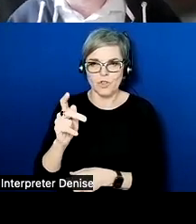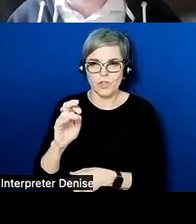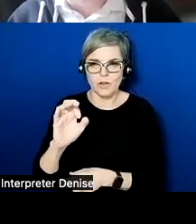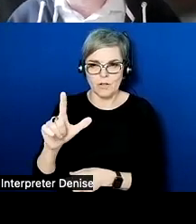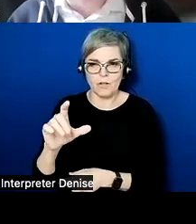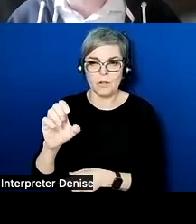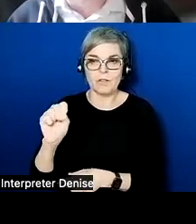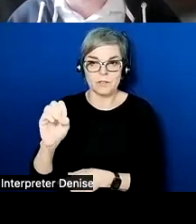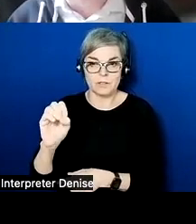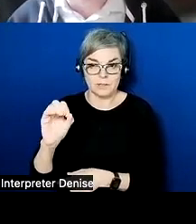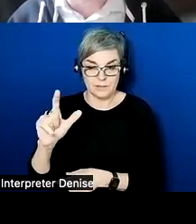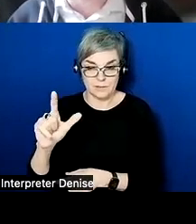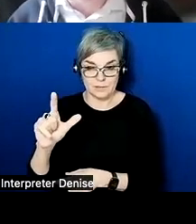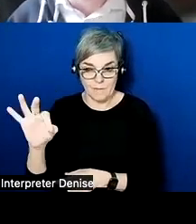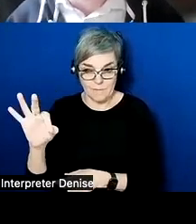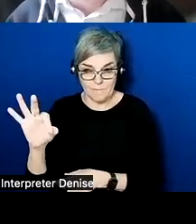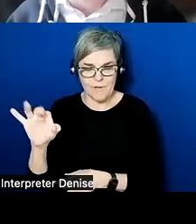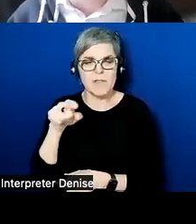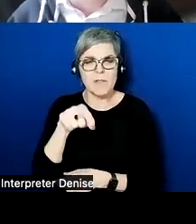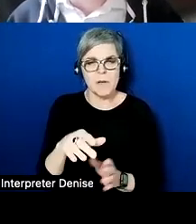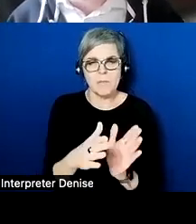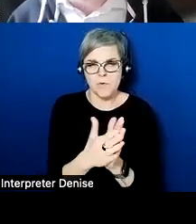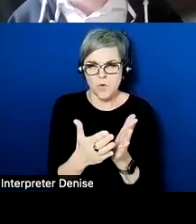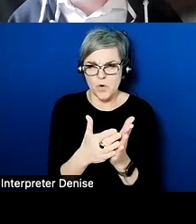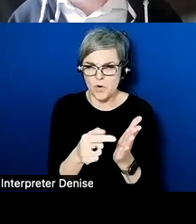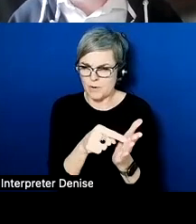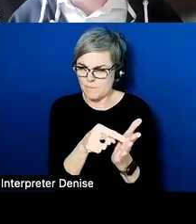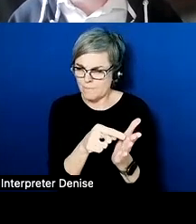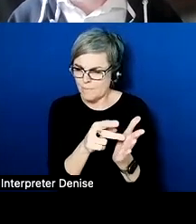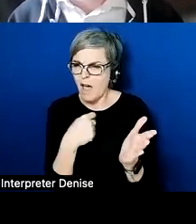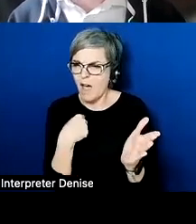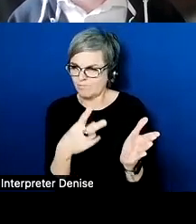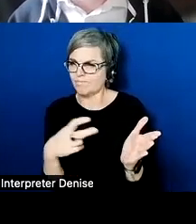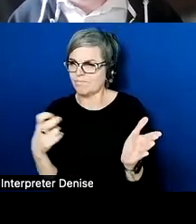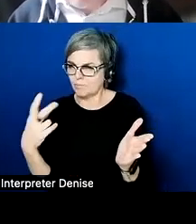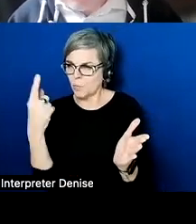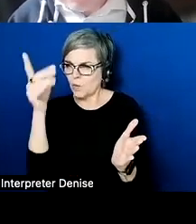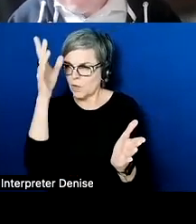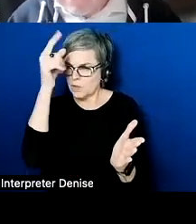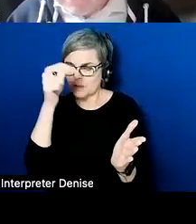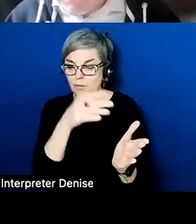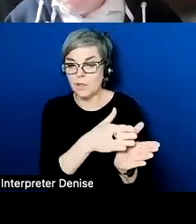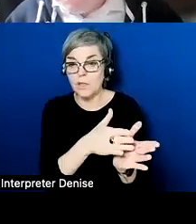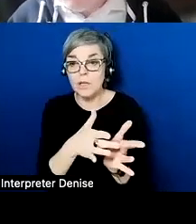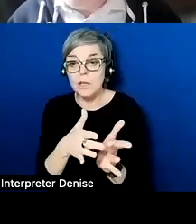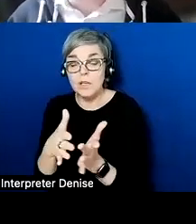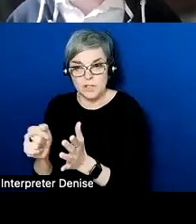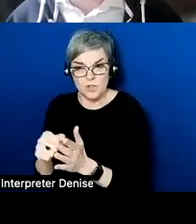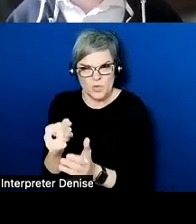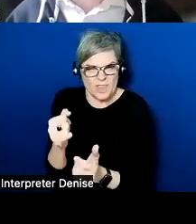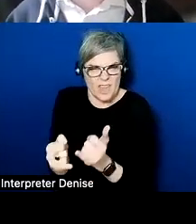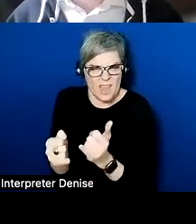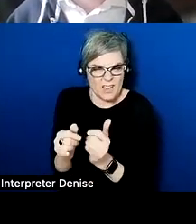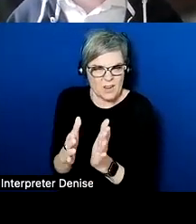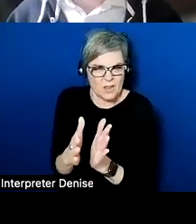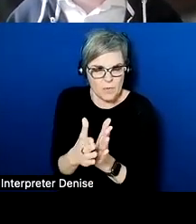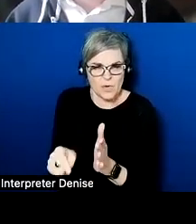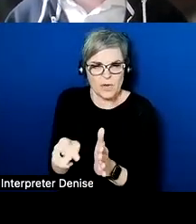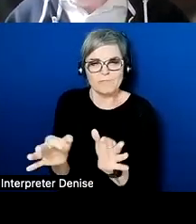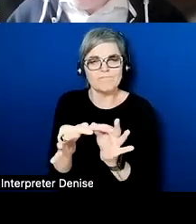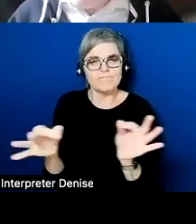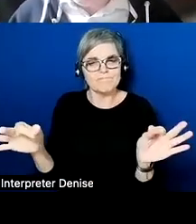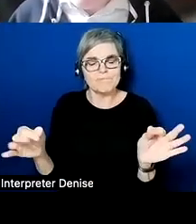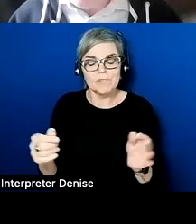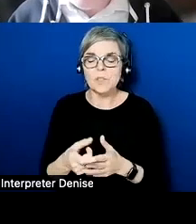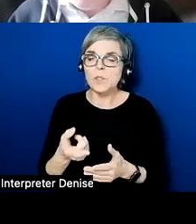book he writes that we should not just tolerate uncertainty, but we should really revel in